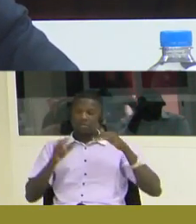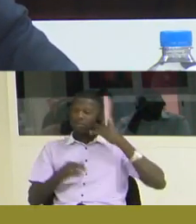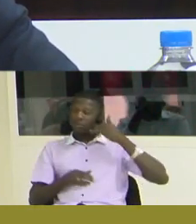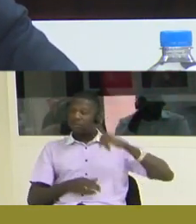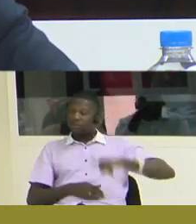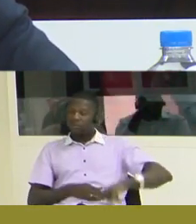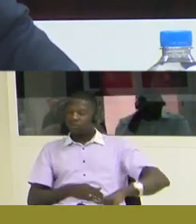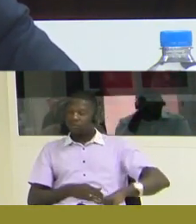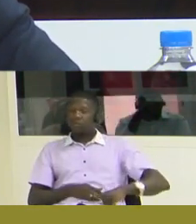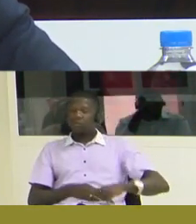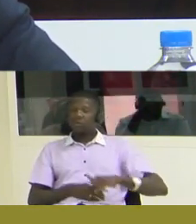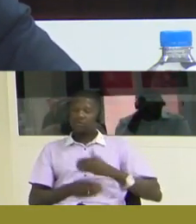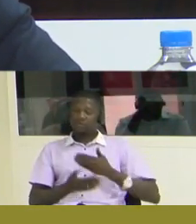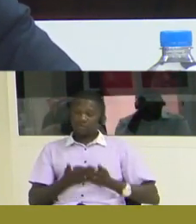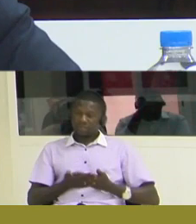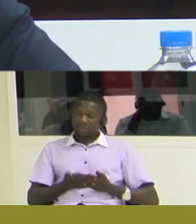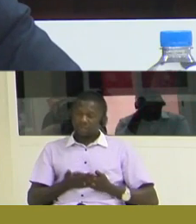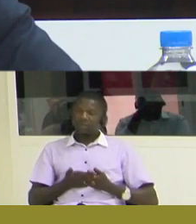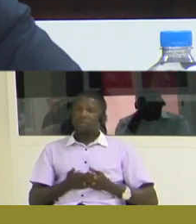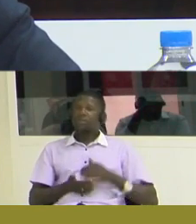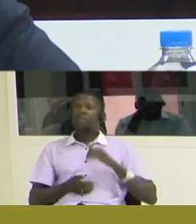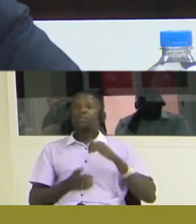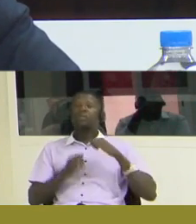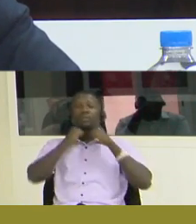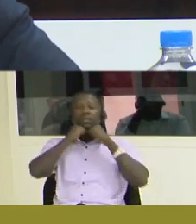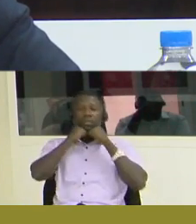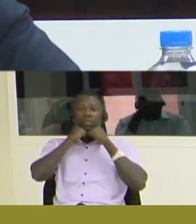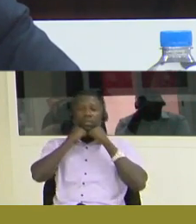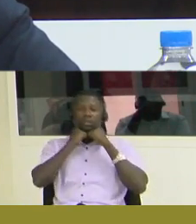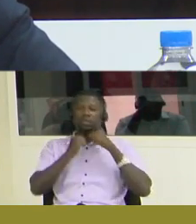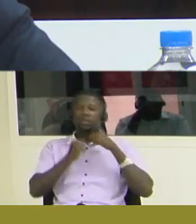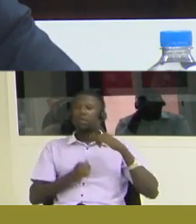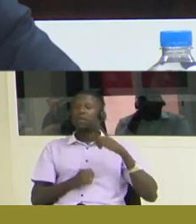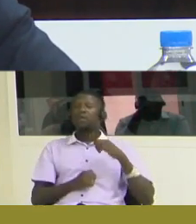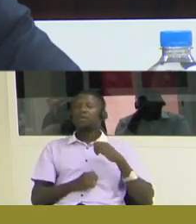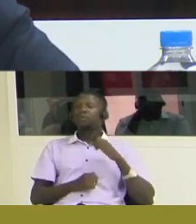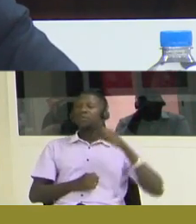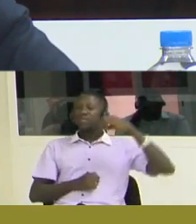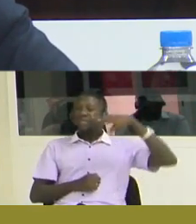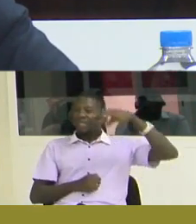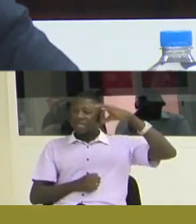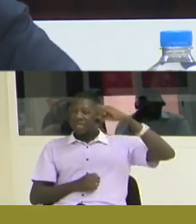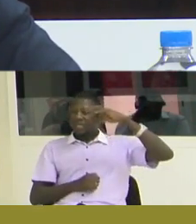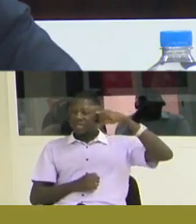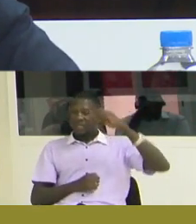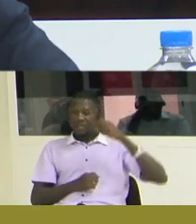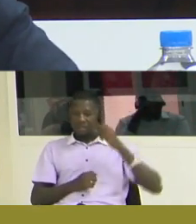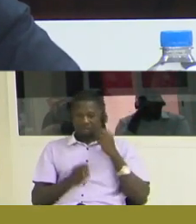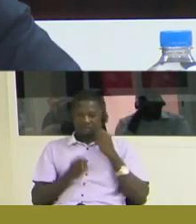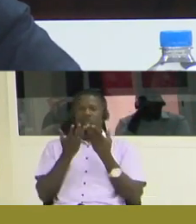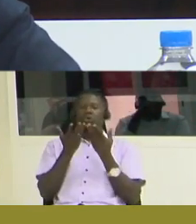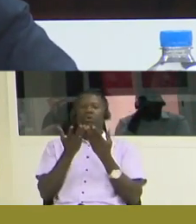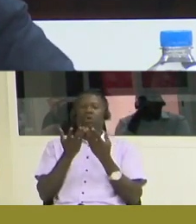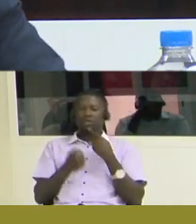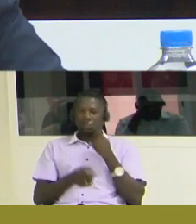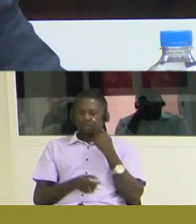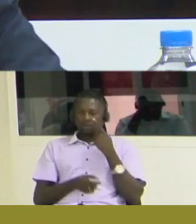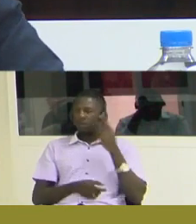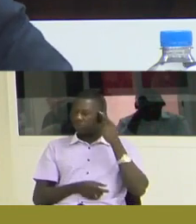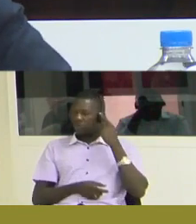phone Sanna Savalas light came back on and interiors light came on so we knew that they were